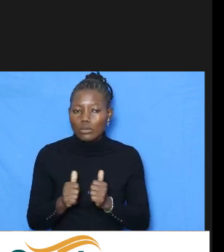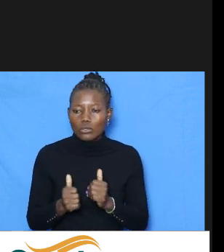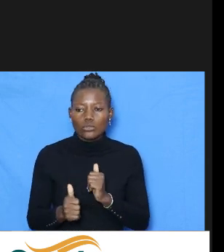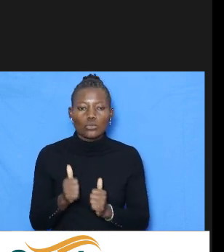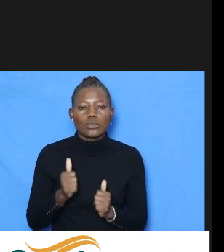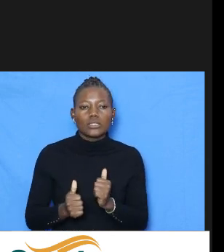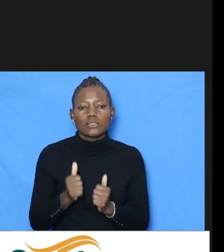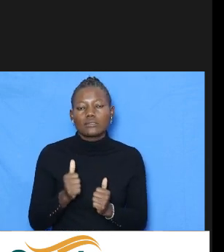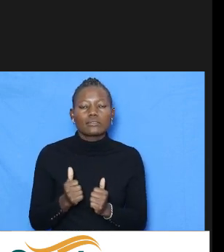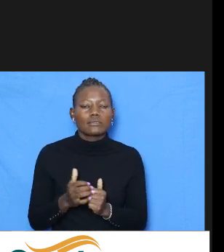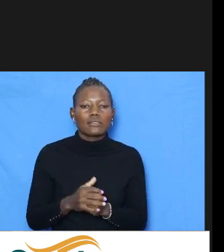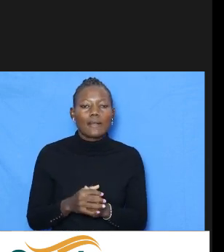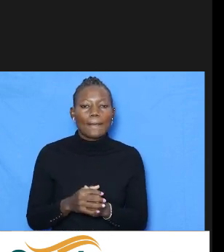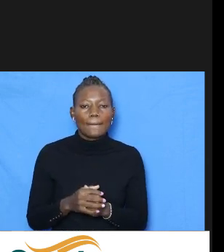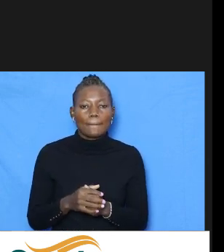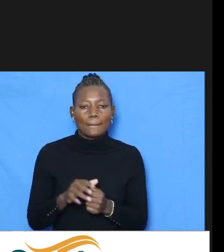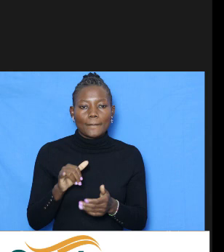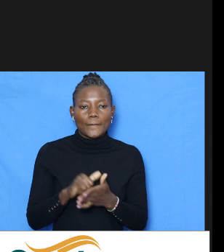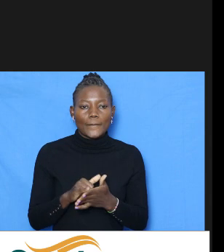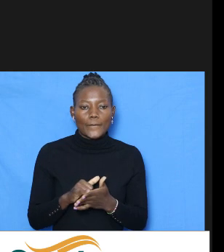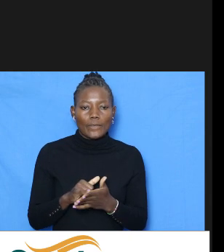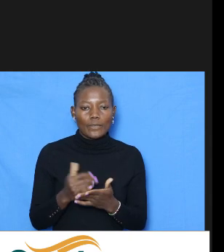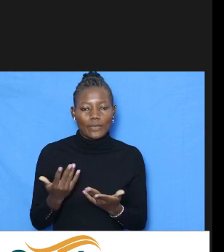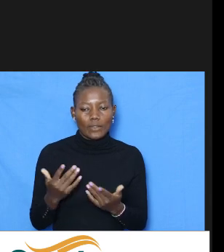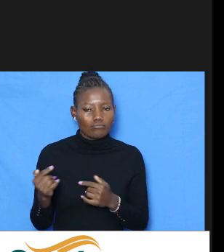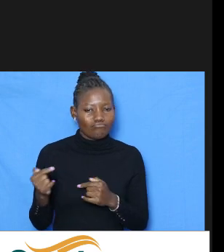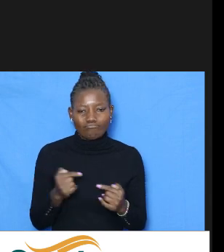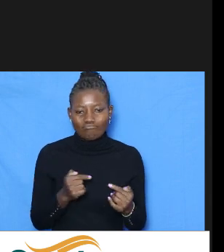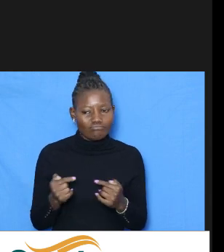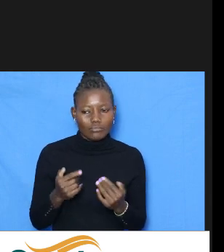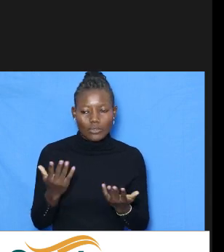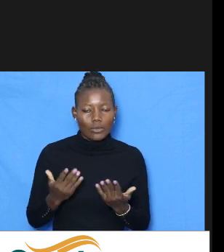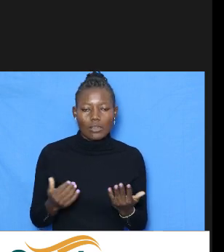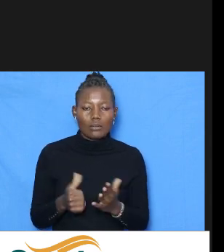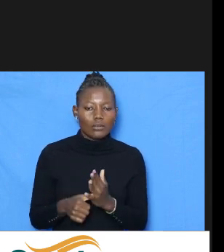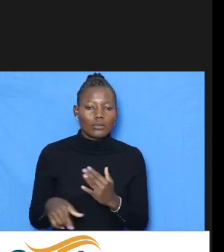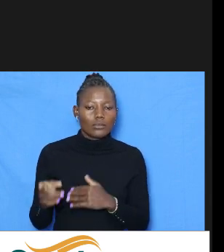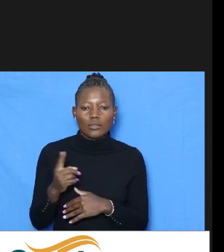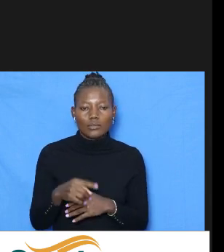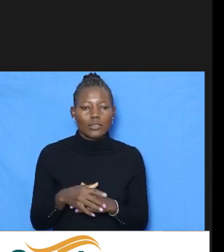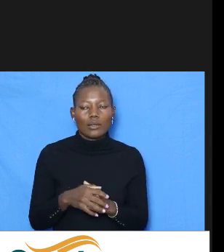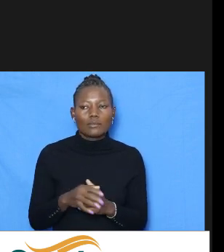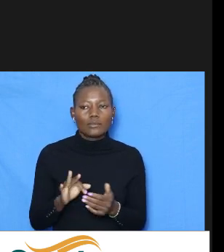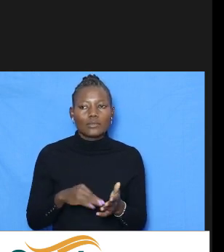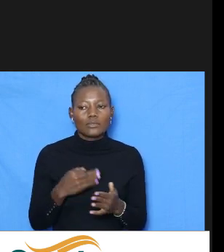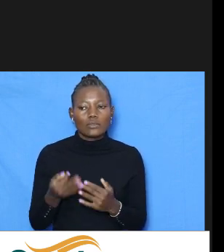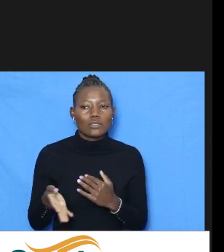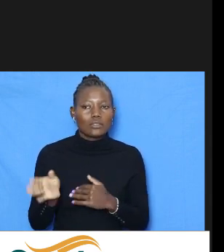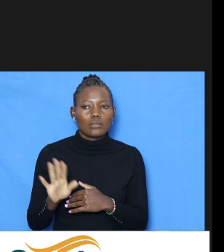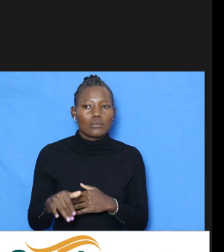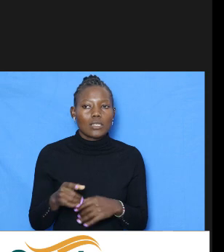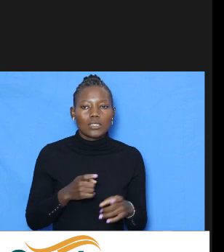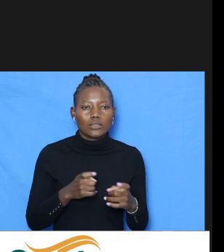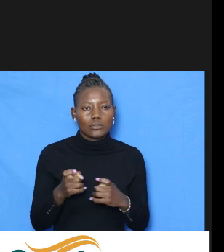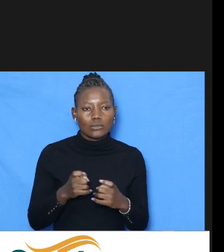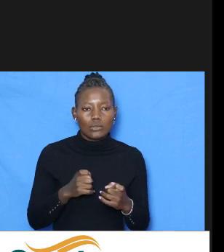So so that back and forth is now where all these problems comes in. So it falls back to regulation.